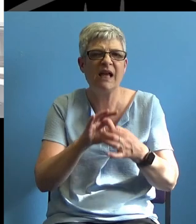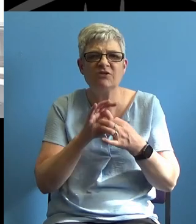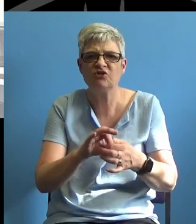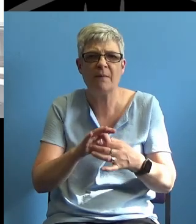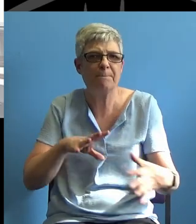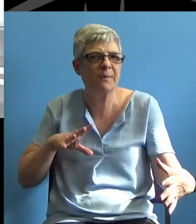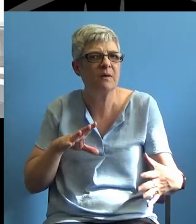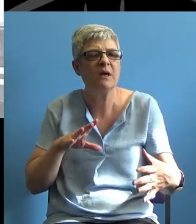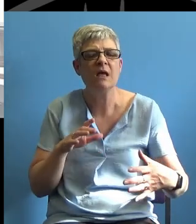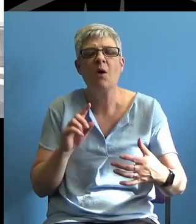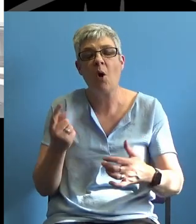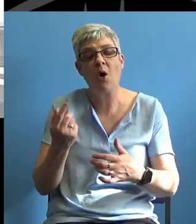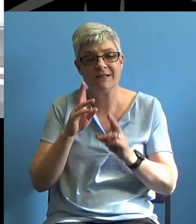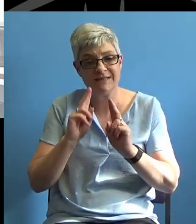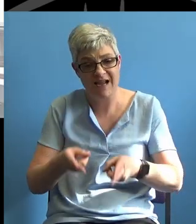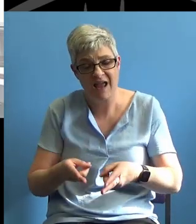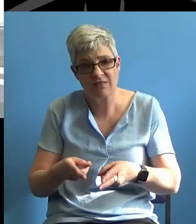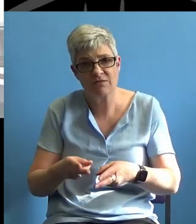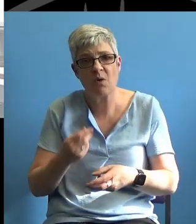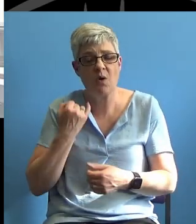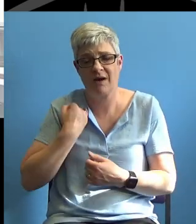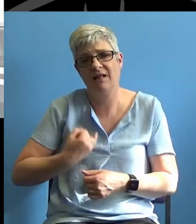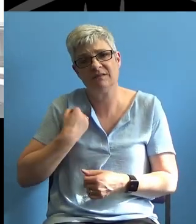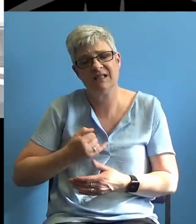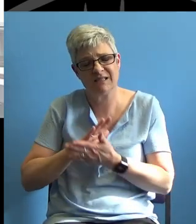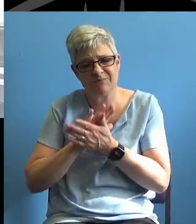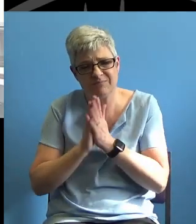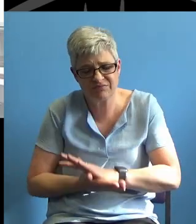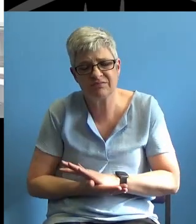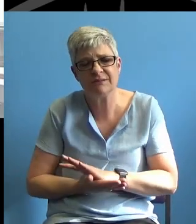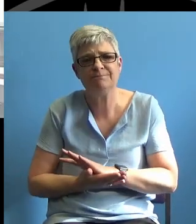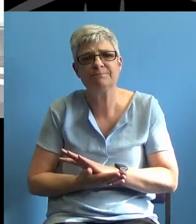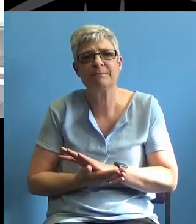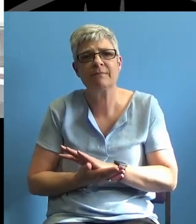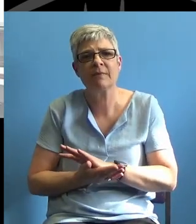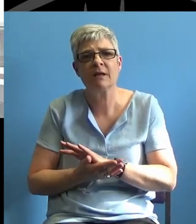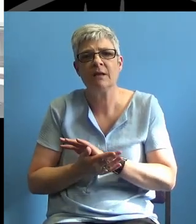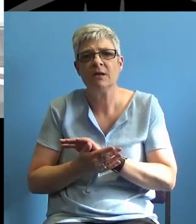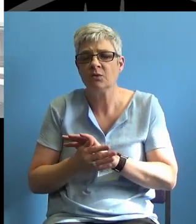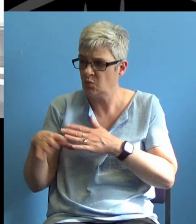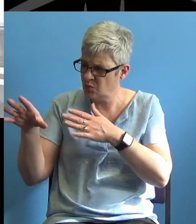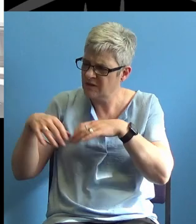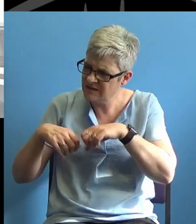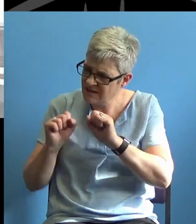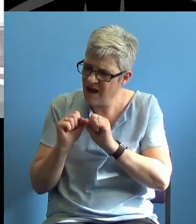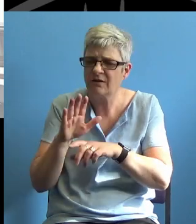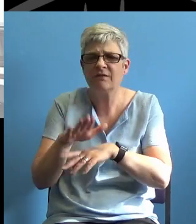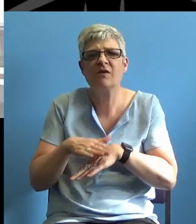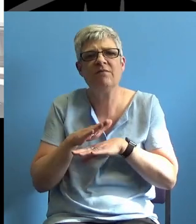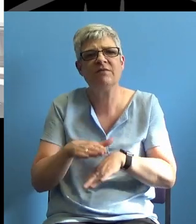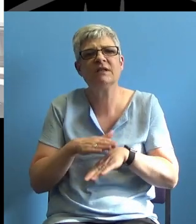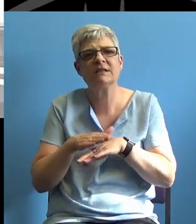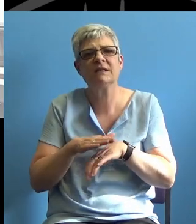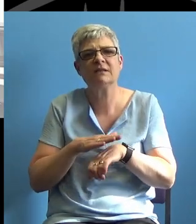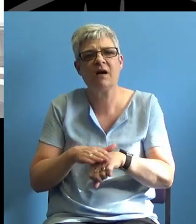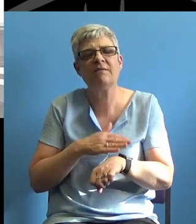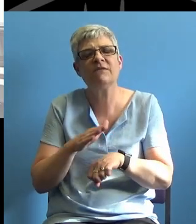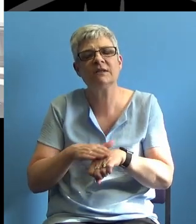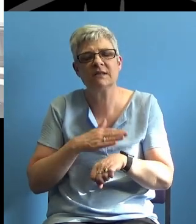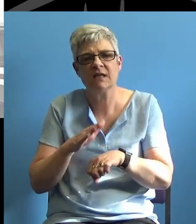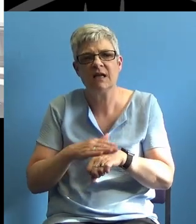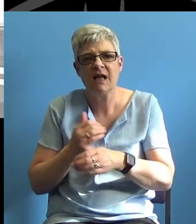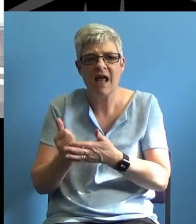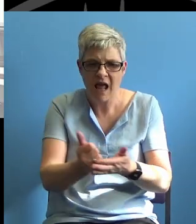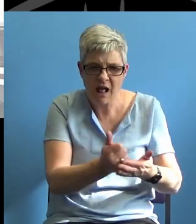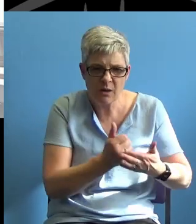or debilitating illness. You, the source of all comfort, comfort those who are grieving